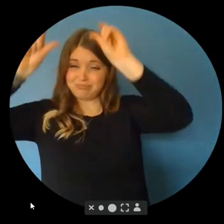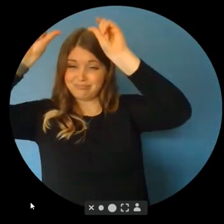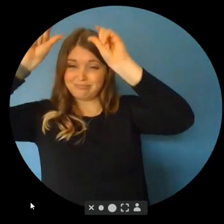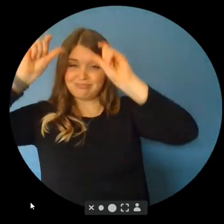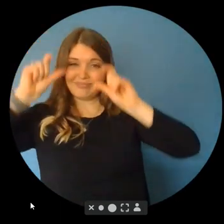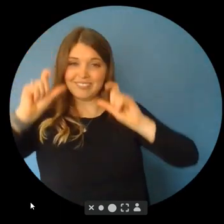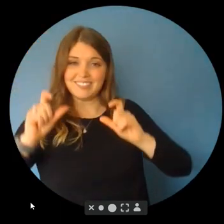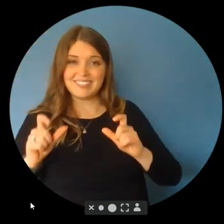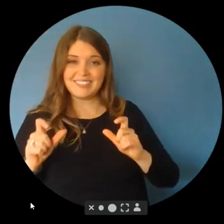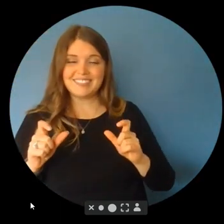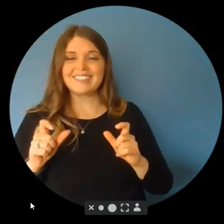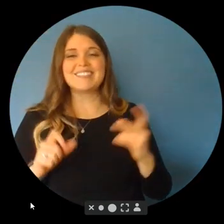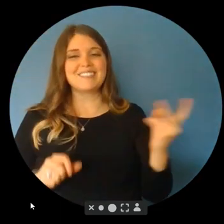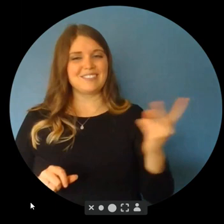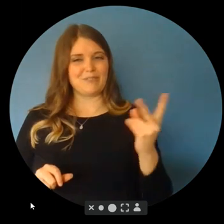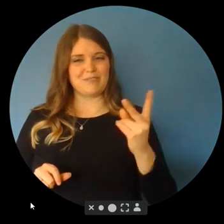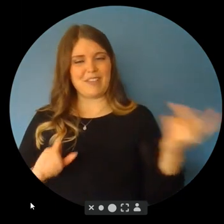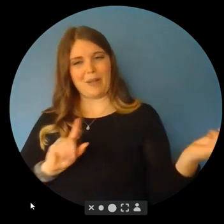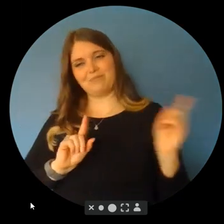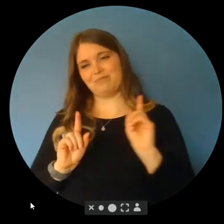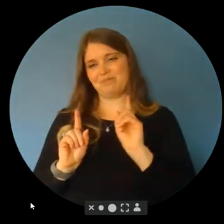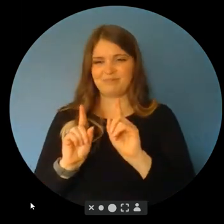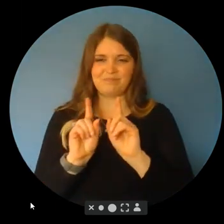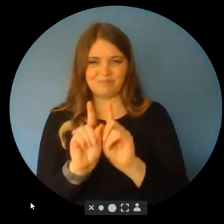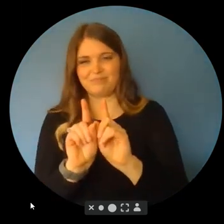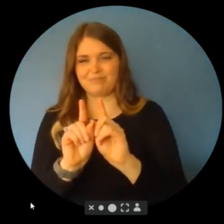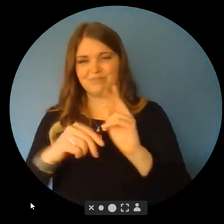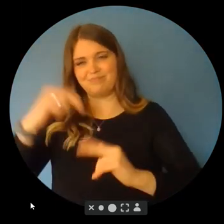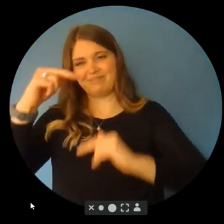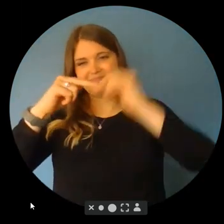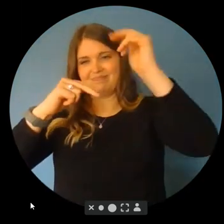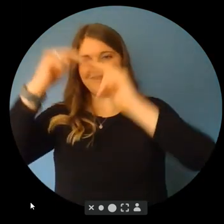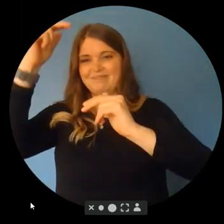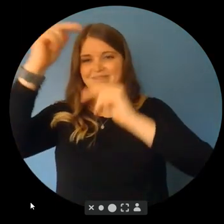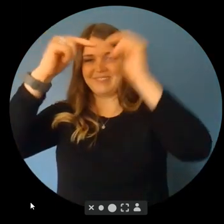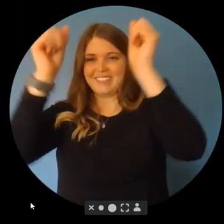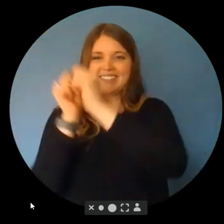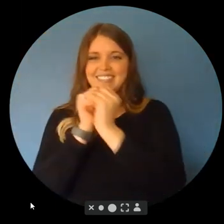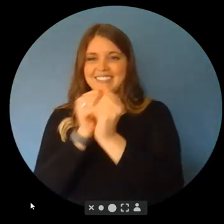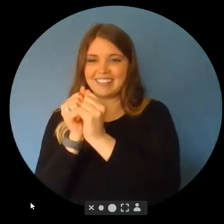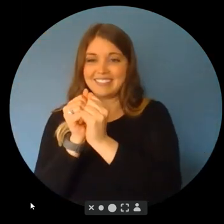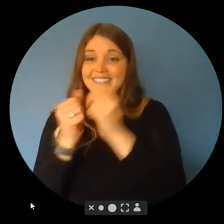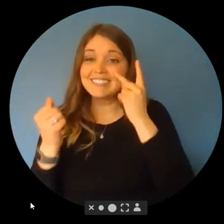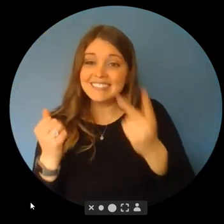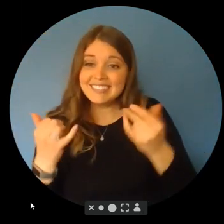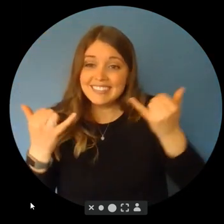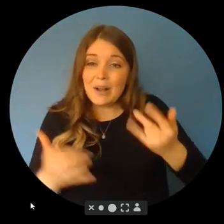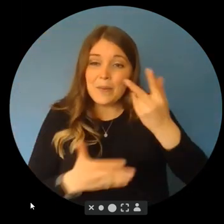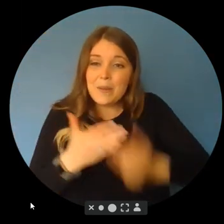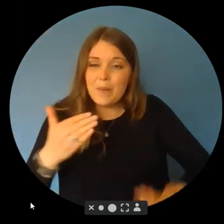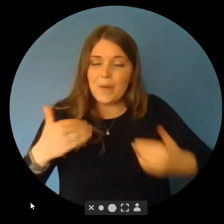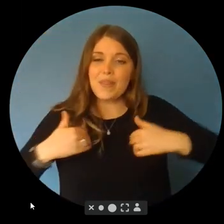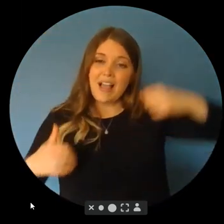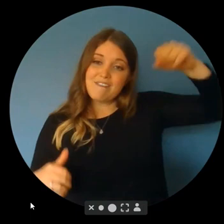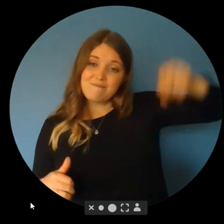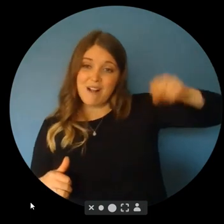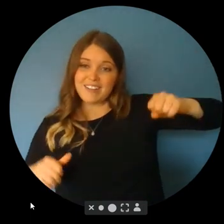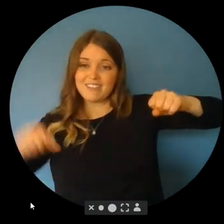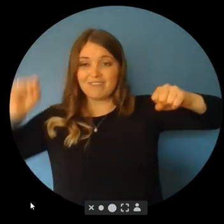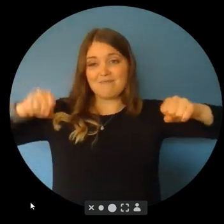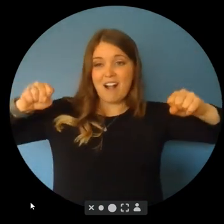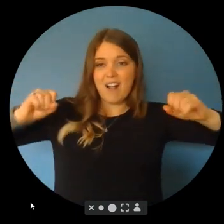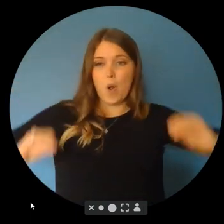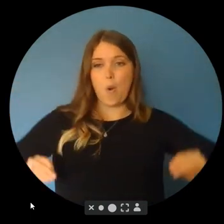And so they did. And look at them. They both have full buckets now.